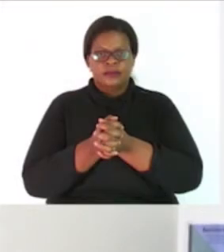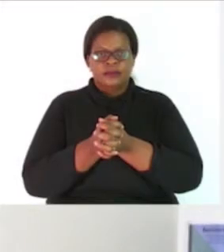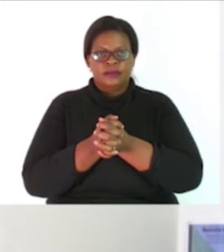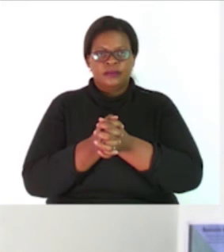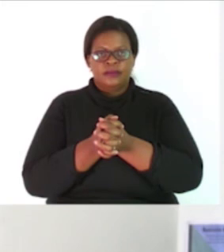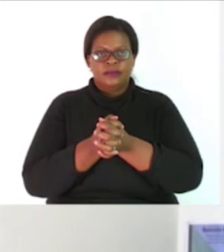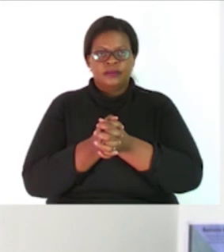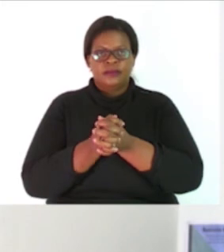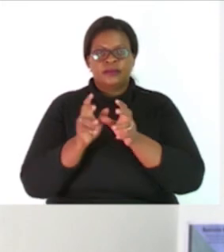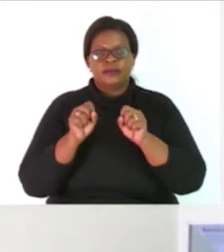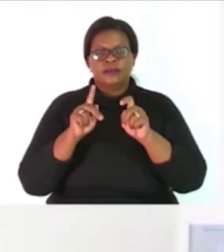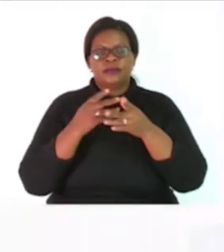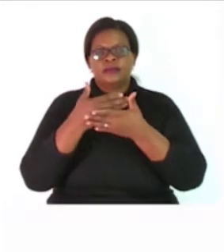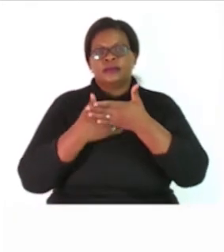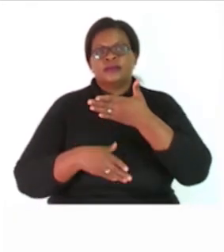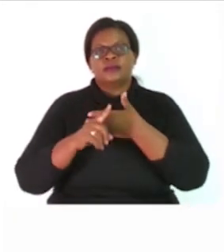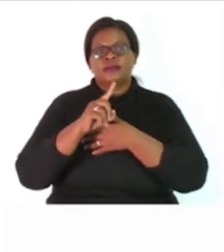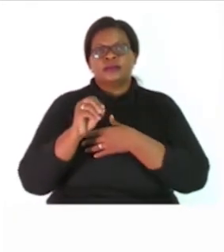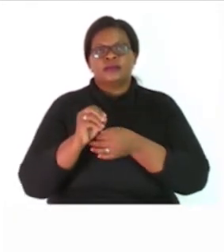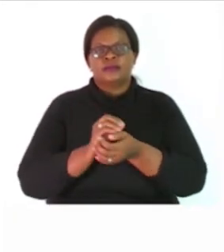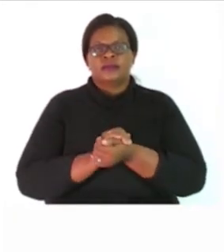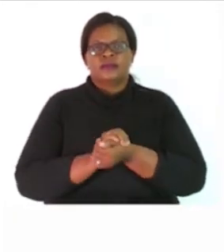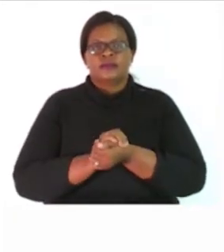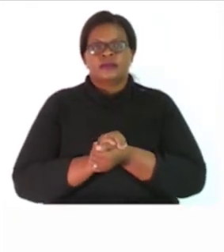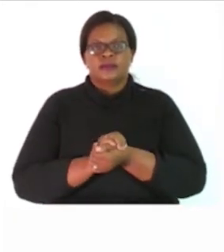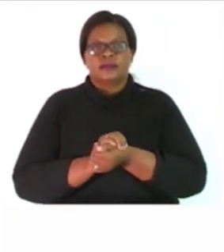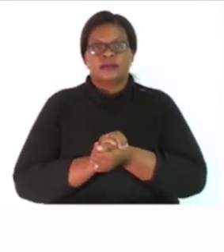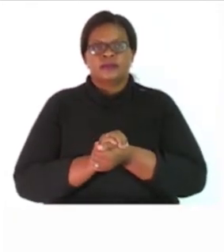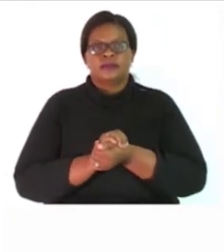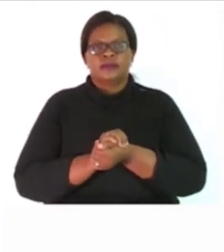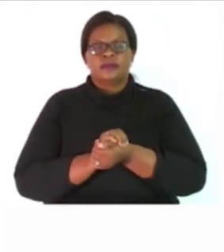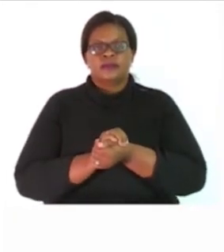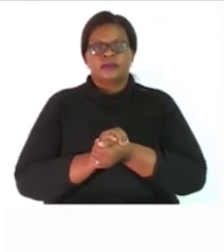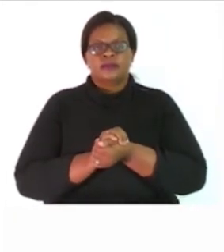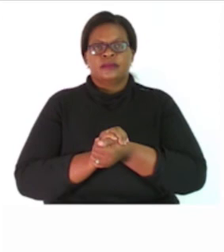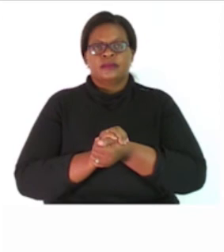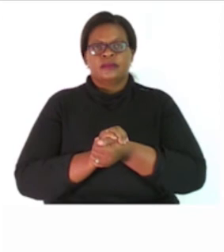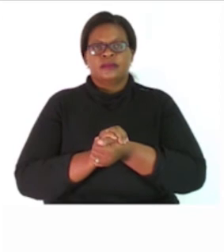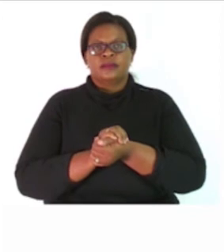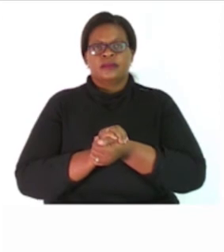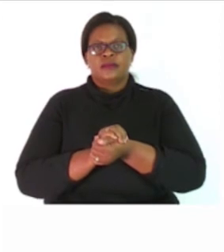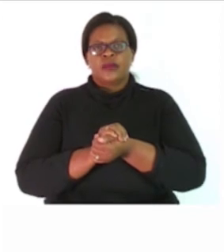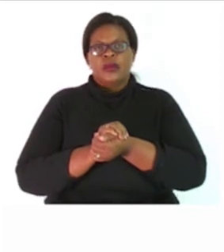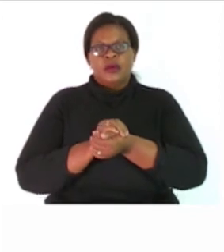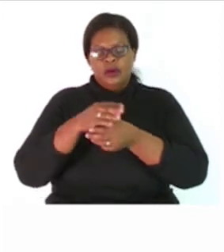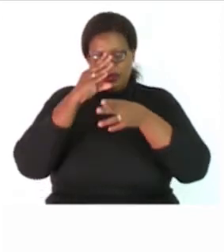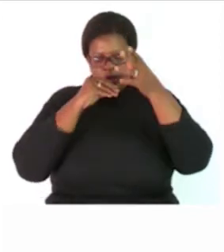All right, let's go to page 10. Now let's look at the learning objectives.